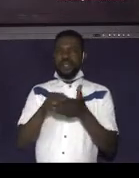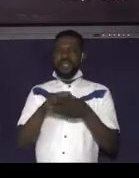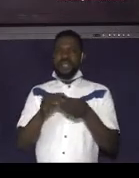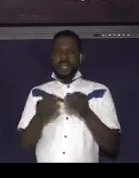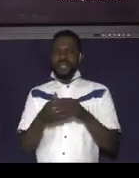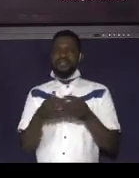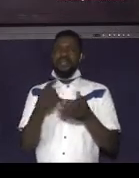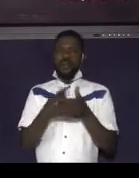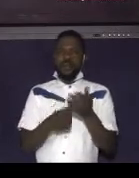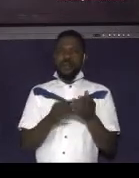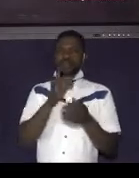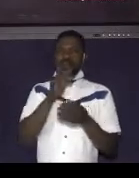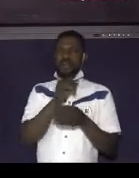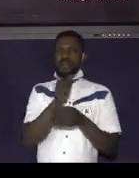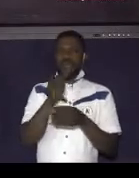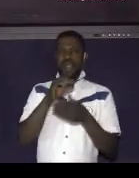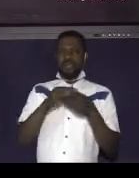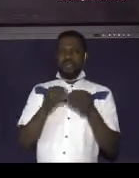a sentence?